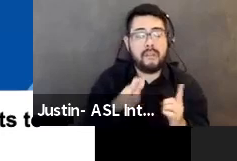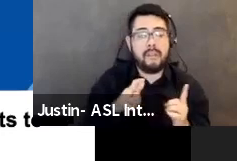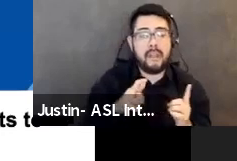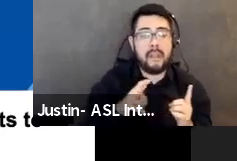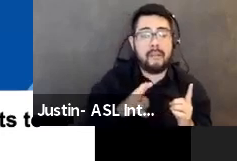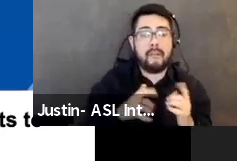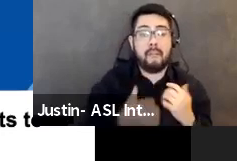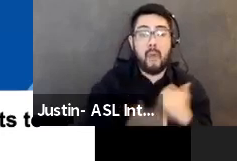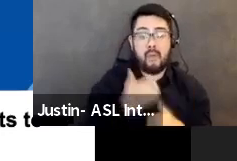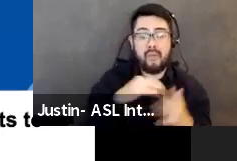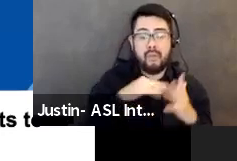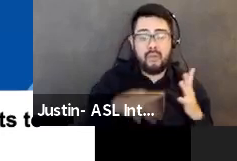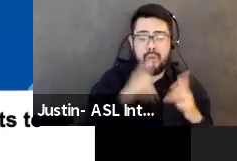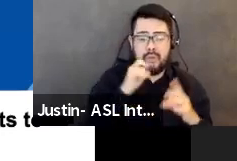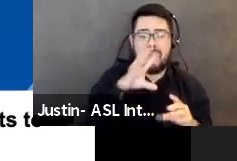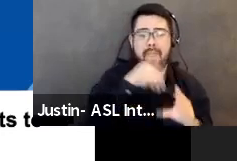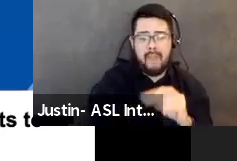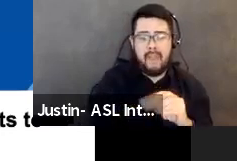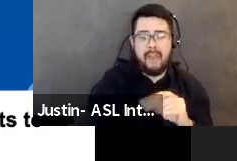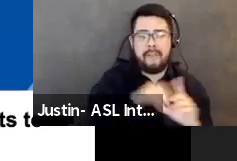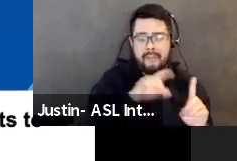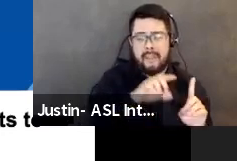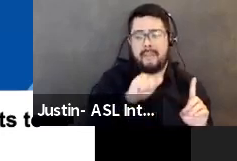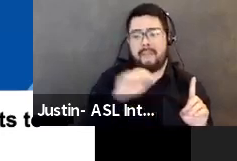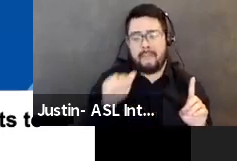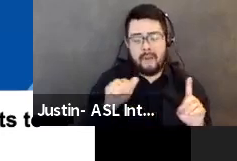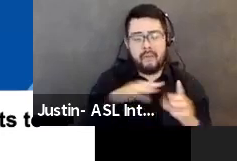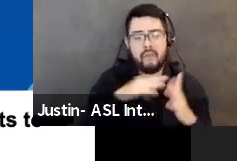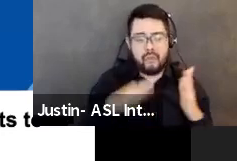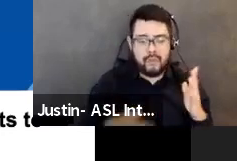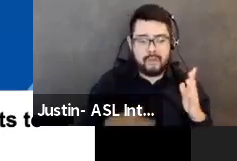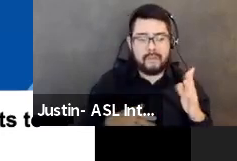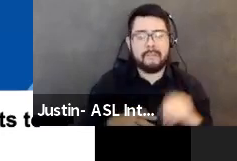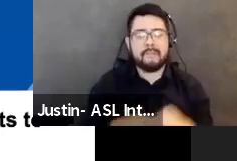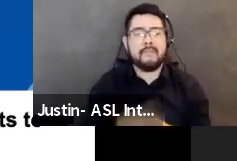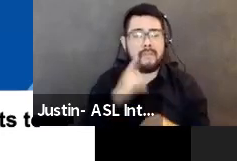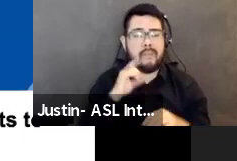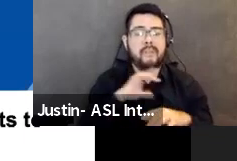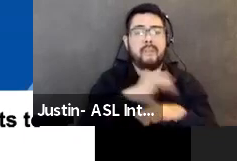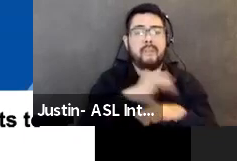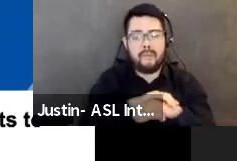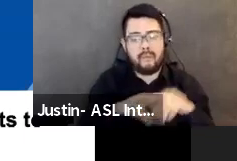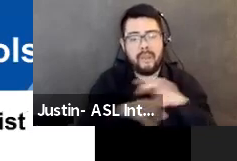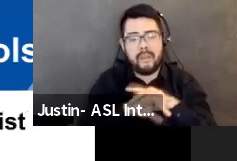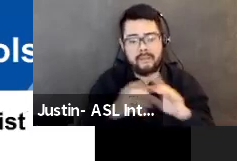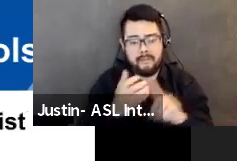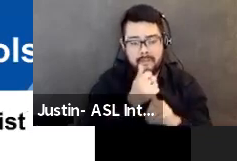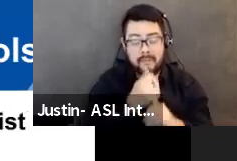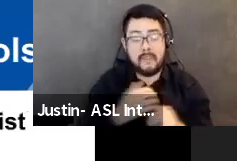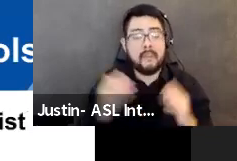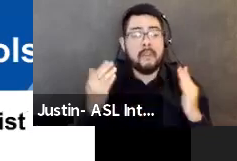portion of the arrests that are taking place at our school next page